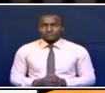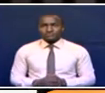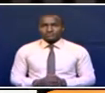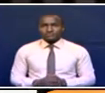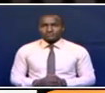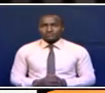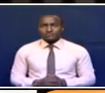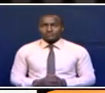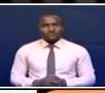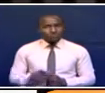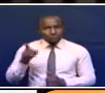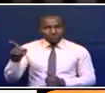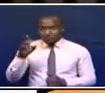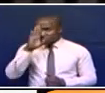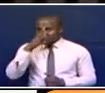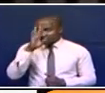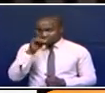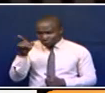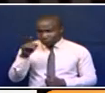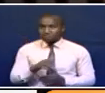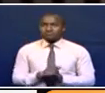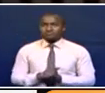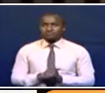Except that you're a chameleon.